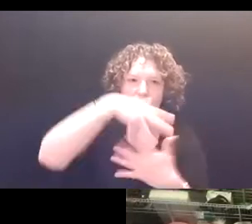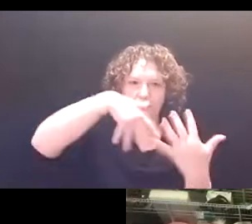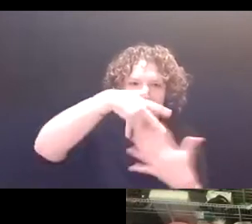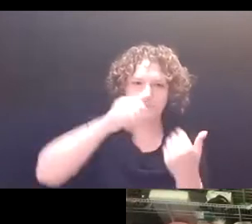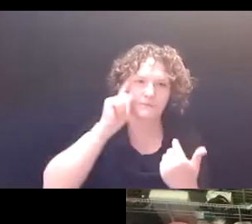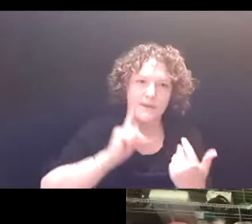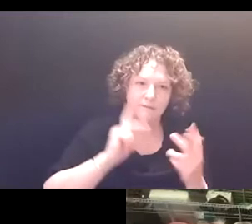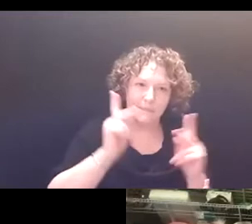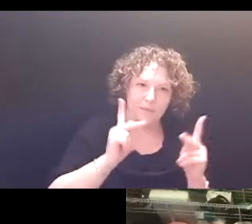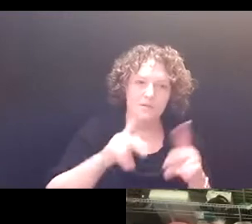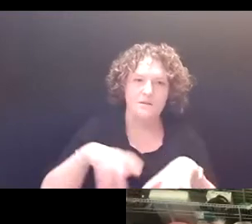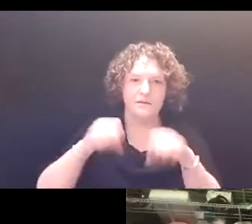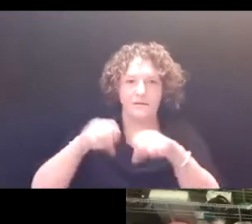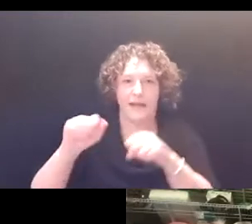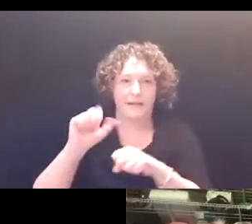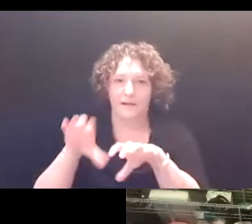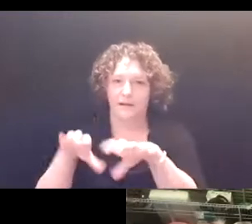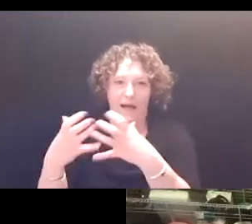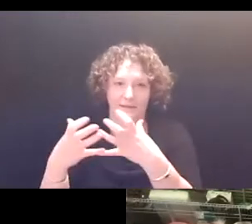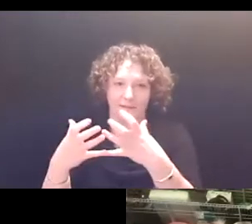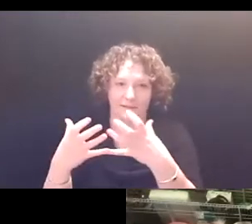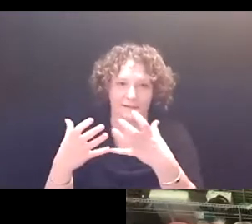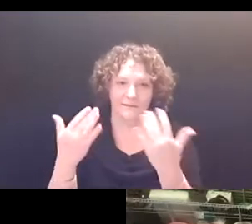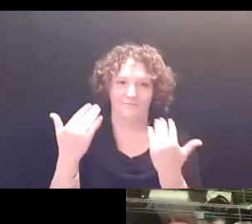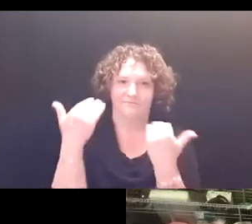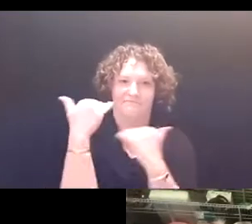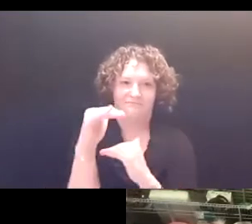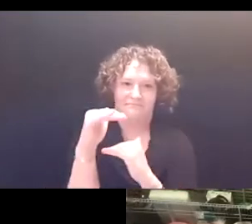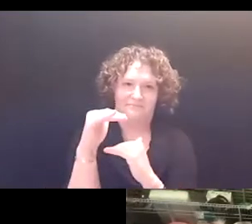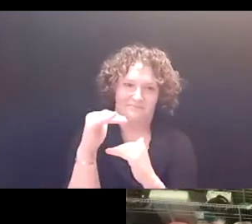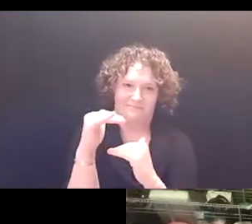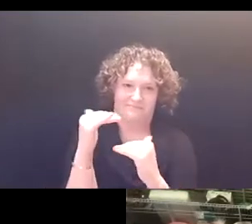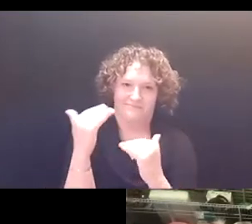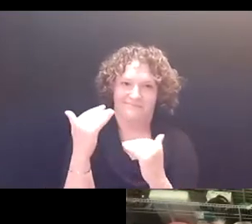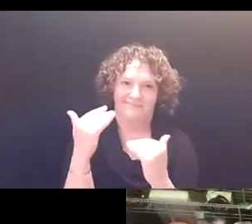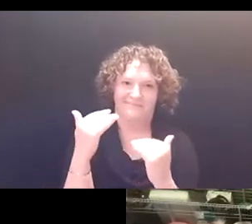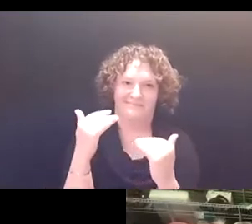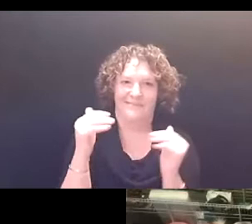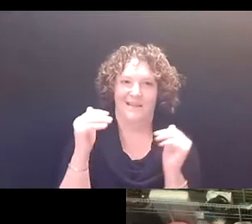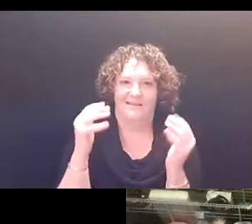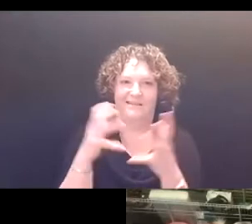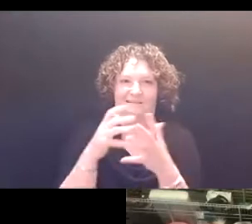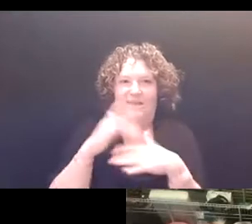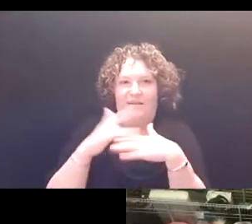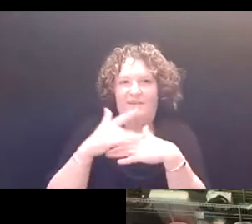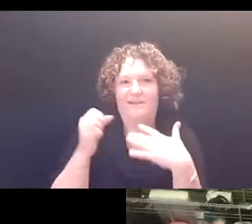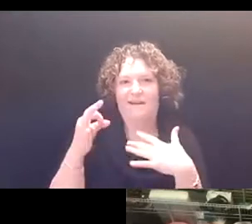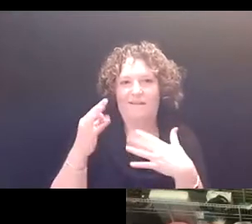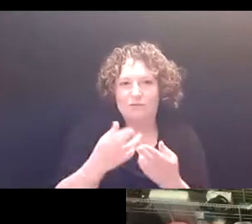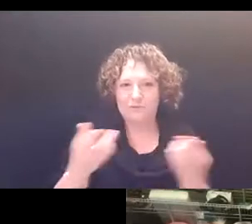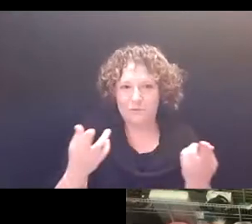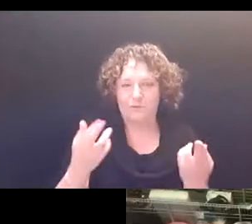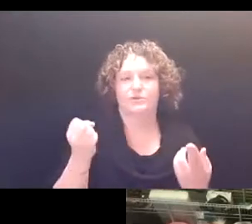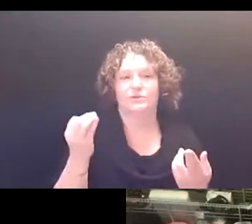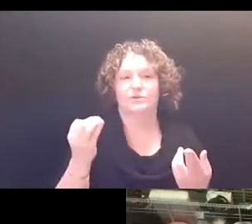don't currently have access to interactions with deaf individuals or haven't been taking classes. So they've been very limited in that